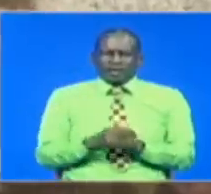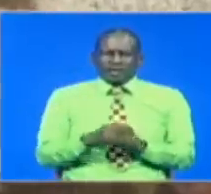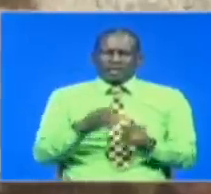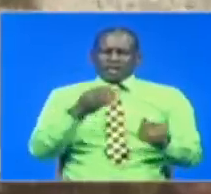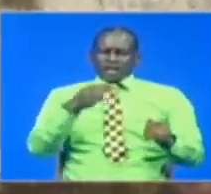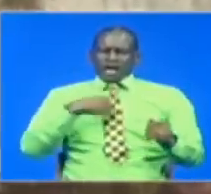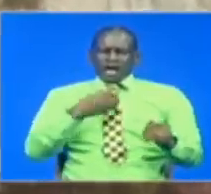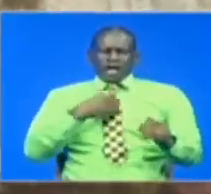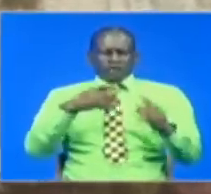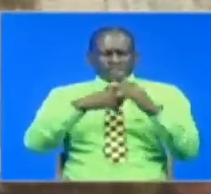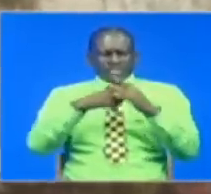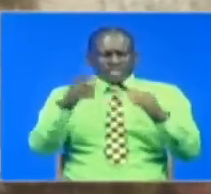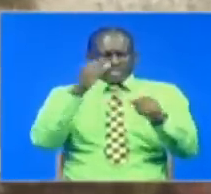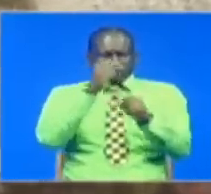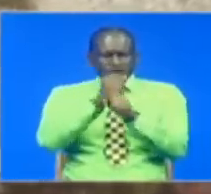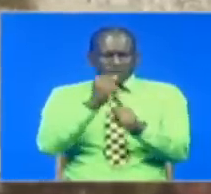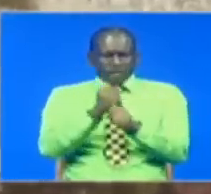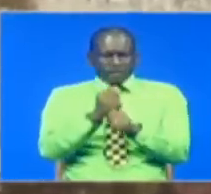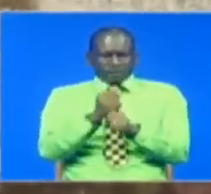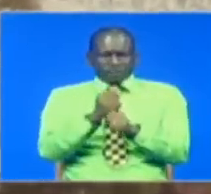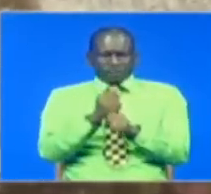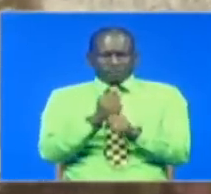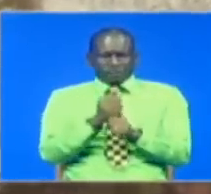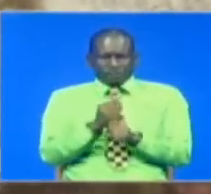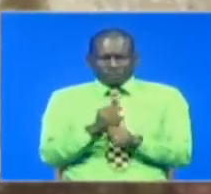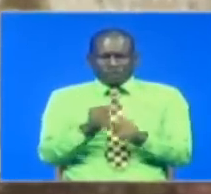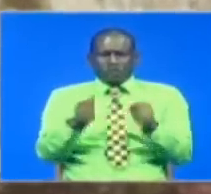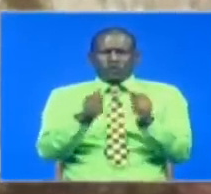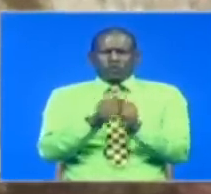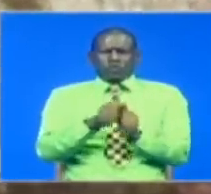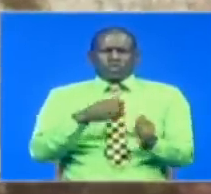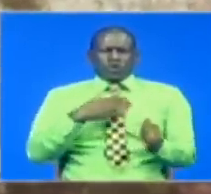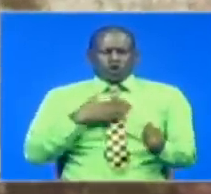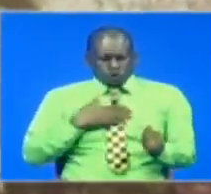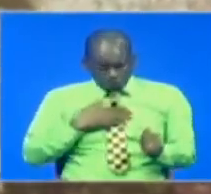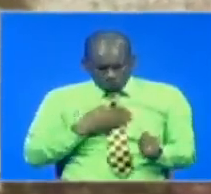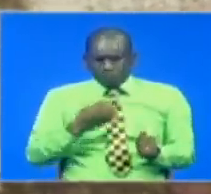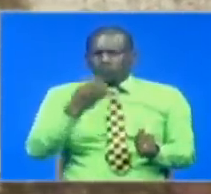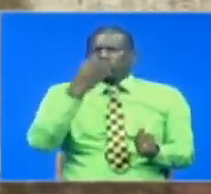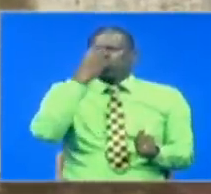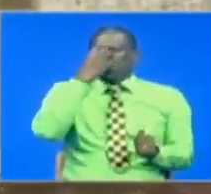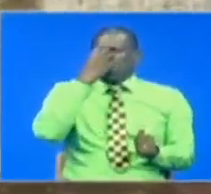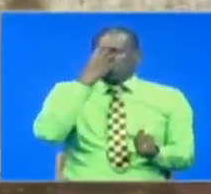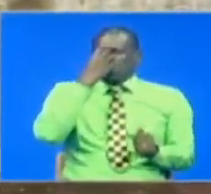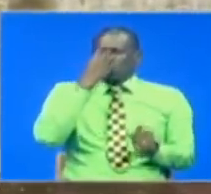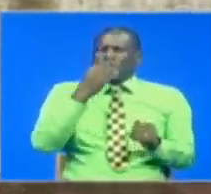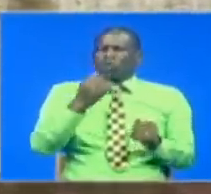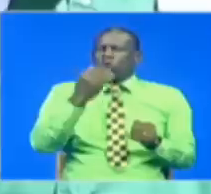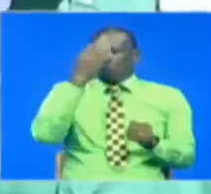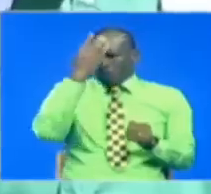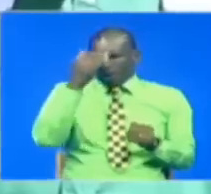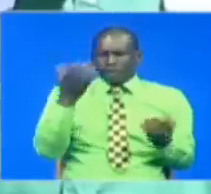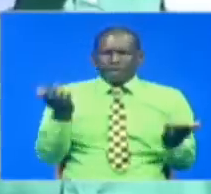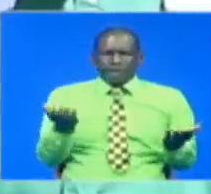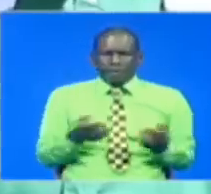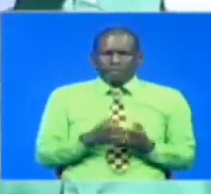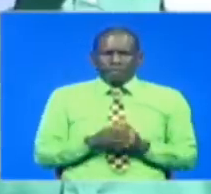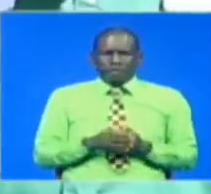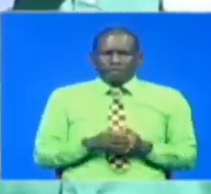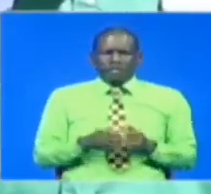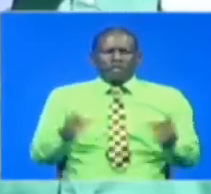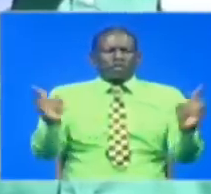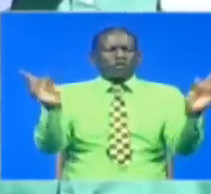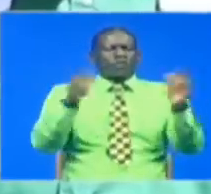nimeanza kufanya kazi na Mheshimiwa Ruto na sababu yenyewe. We have not